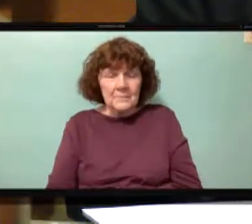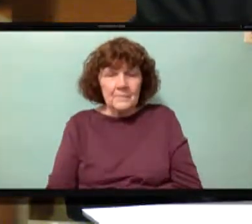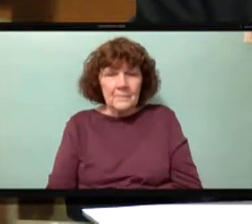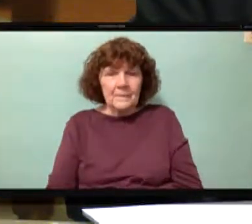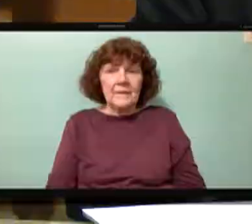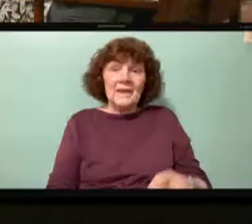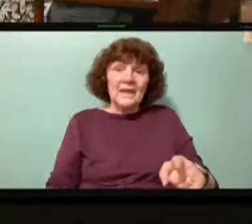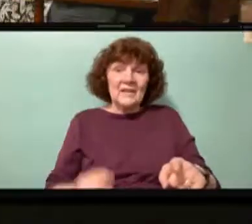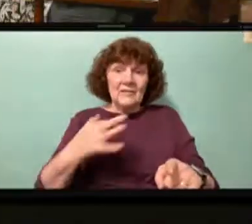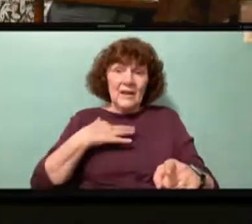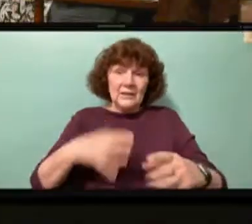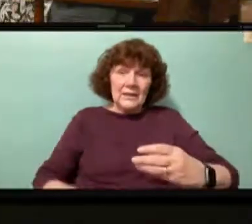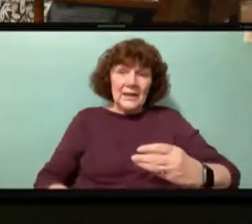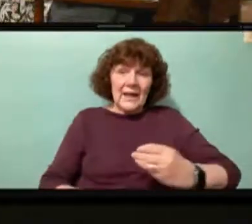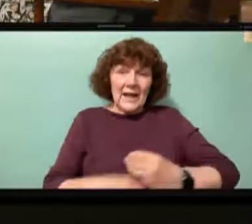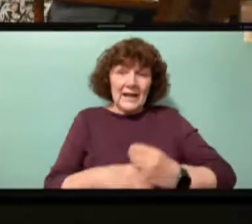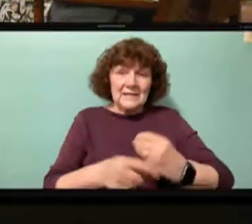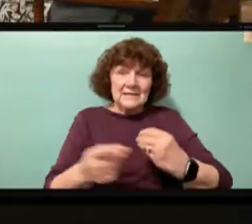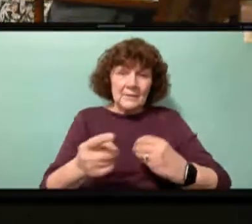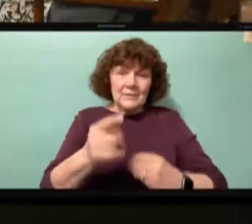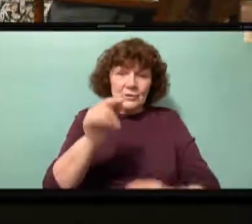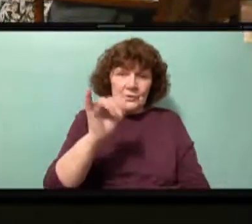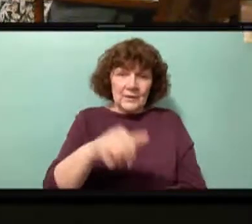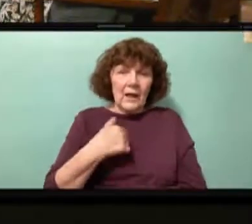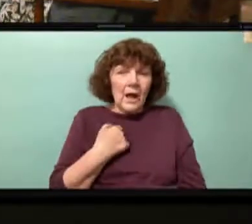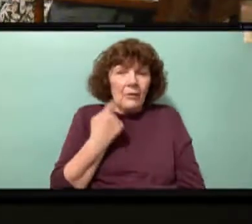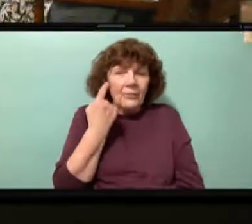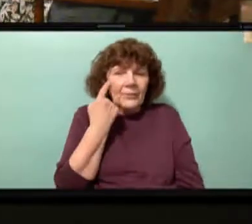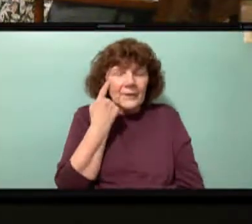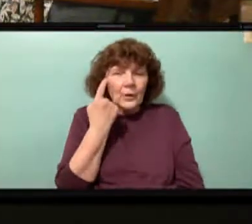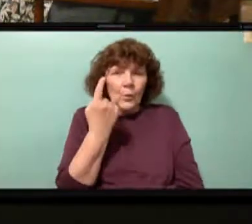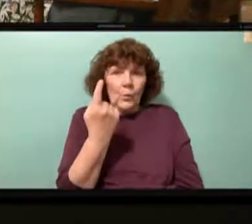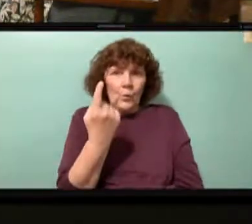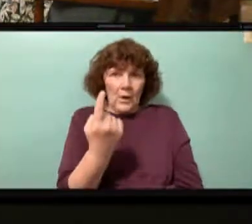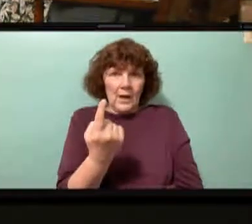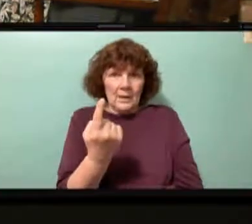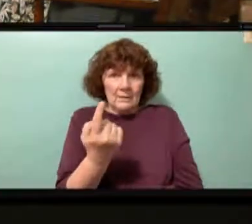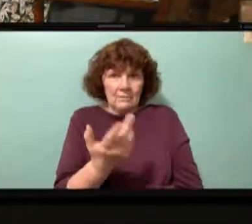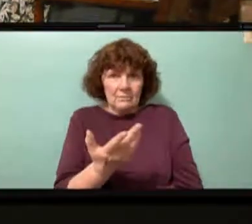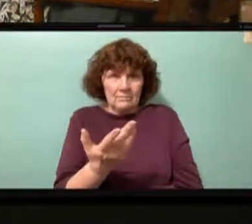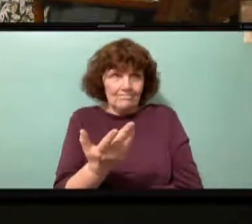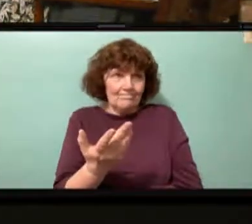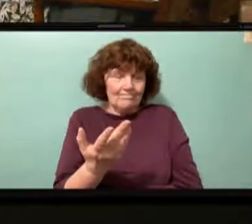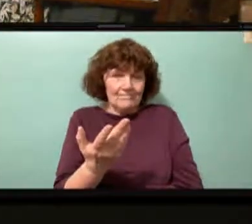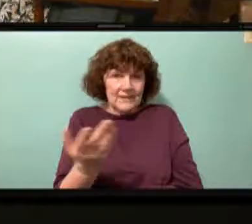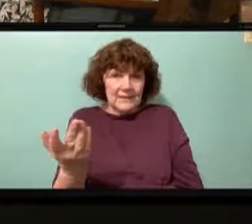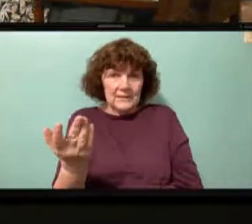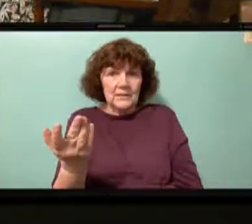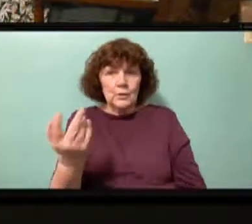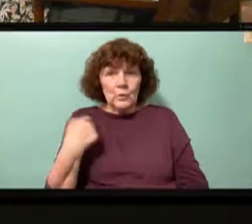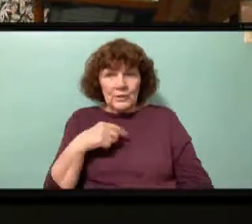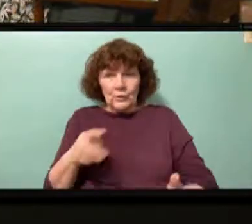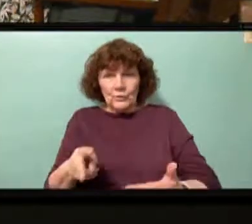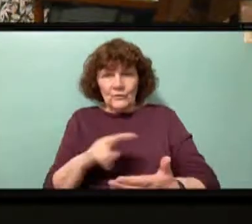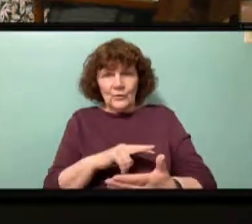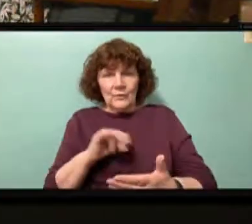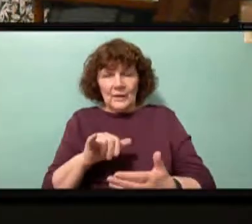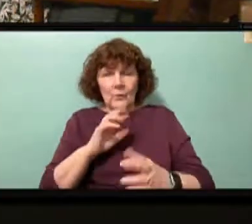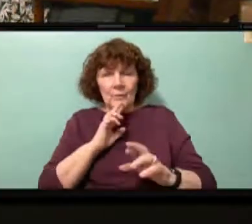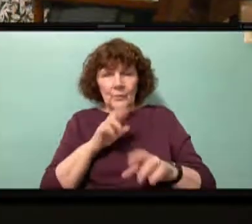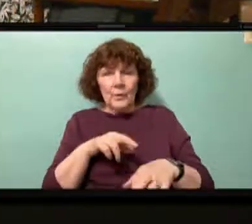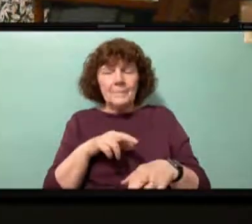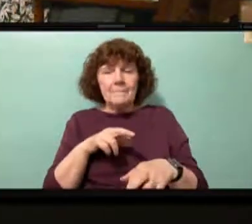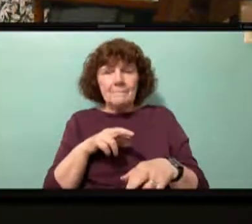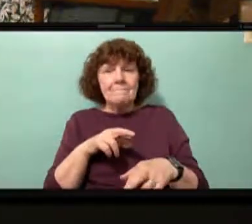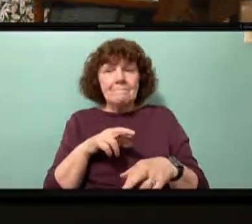on that, yeah, I think that one of the things that reviewing this report, I think, brought